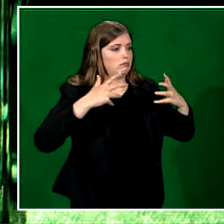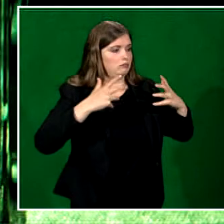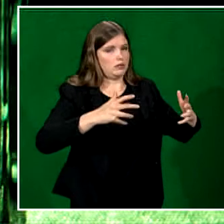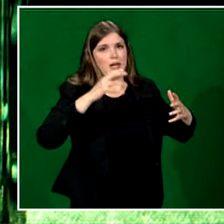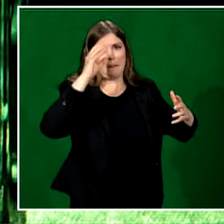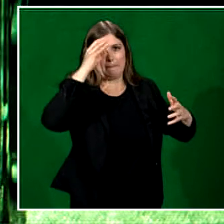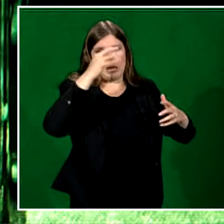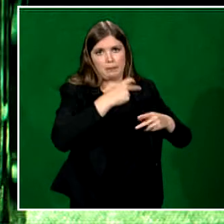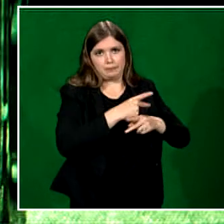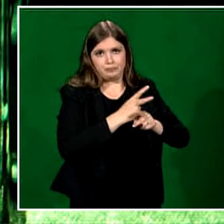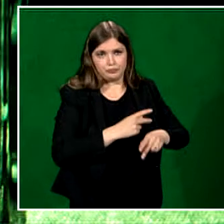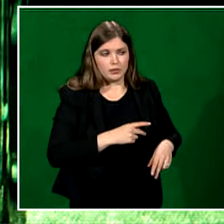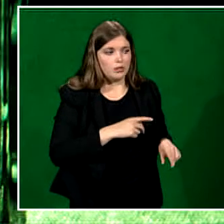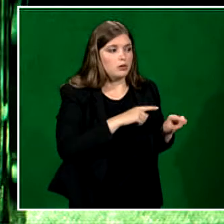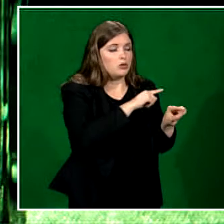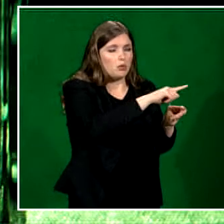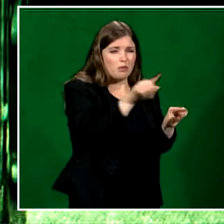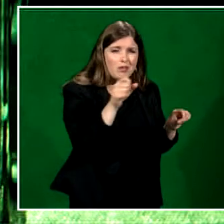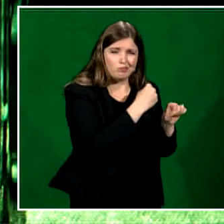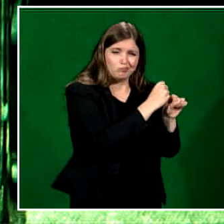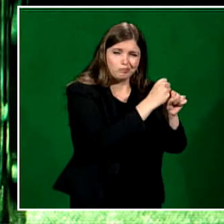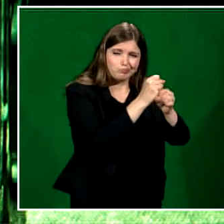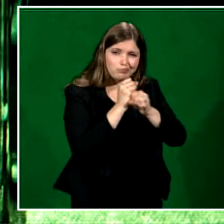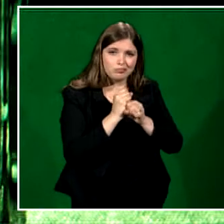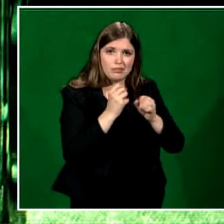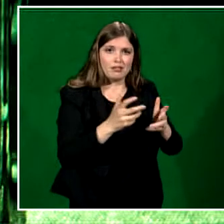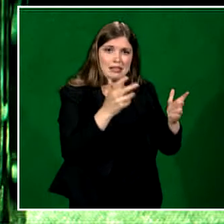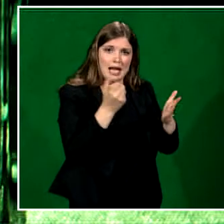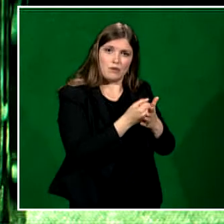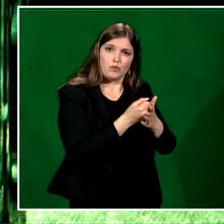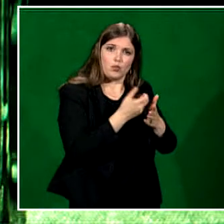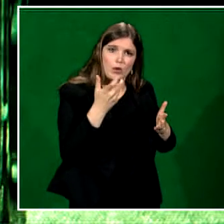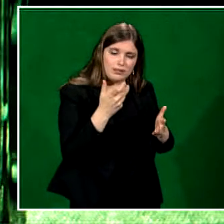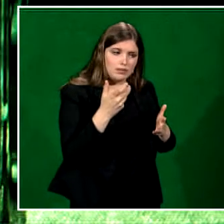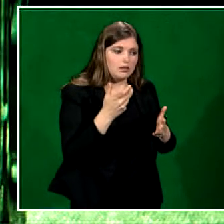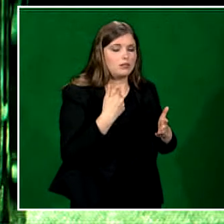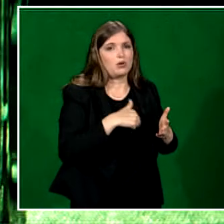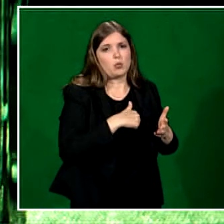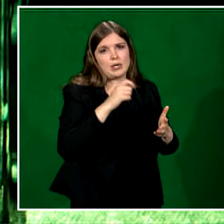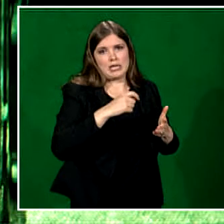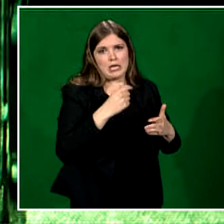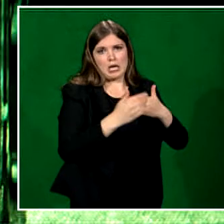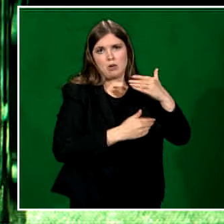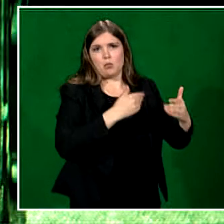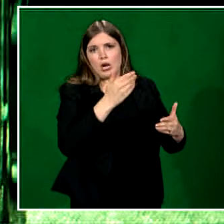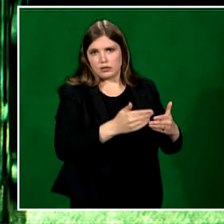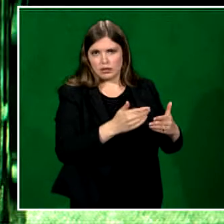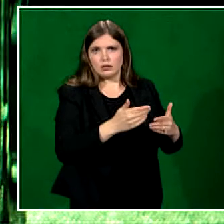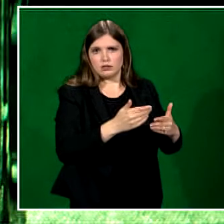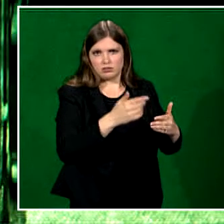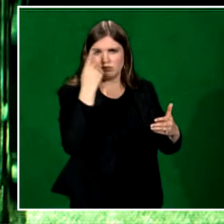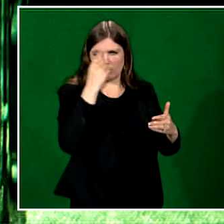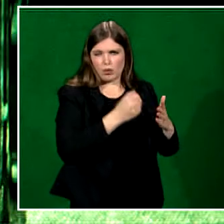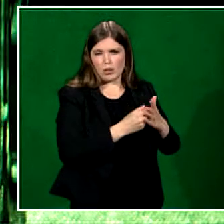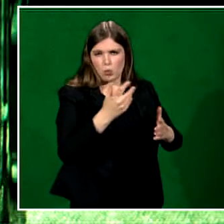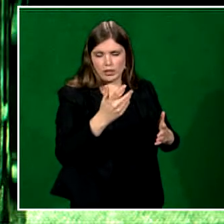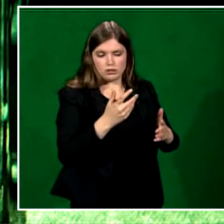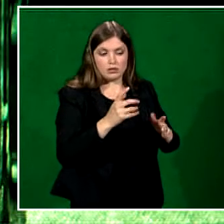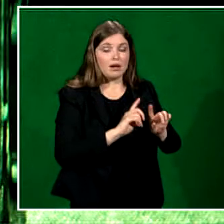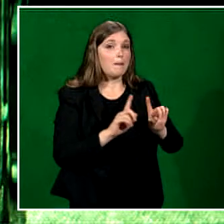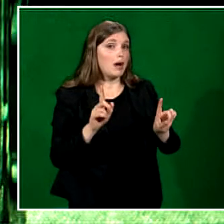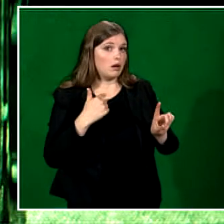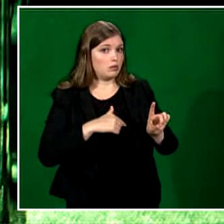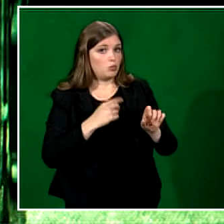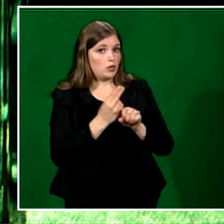doing, they generate a lot of waste in the markets, the processing units. but we've used other materials such